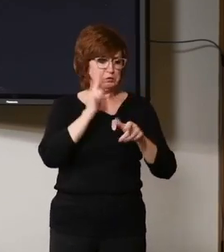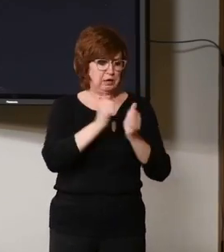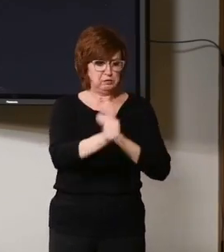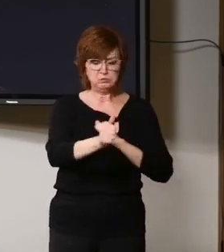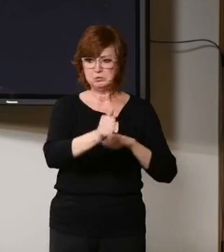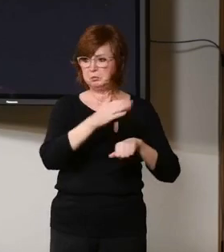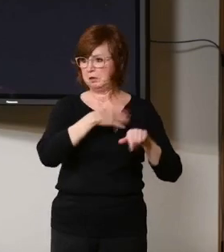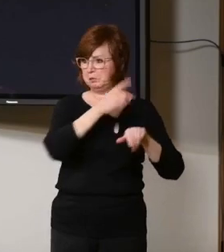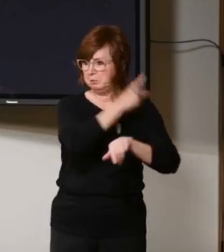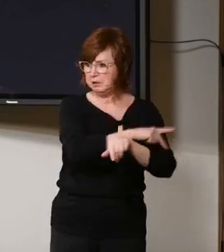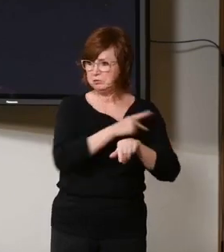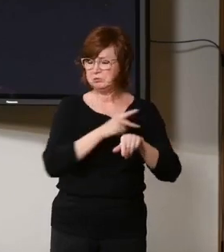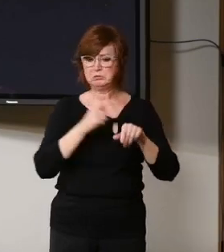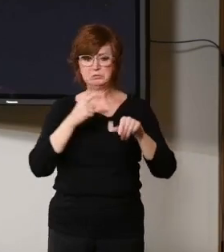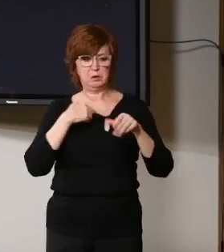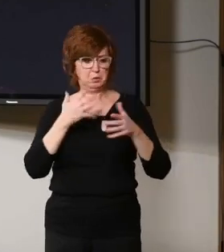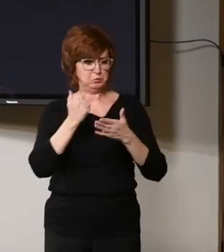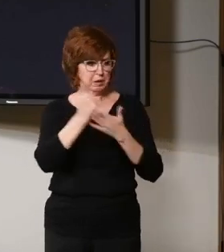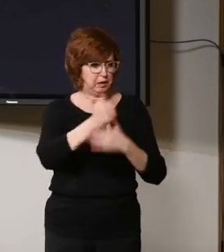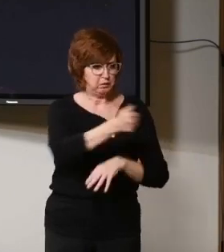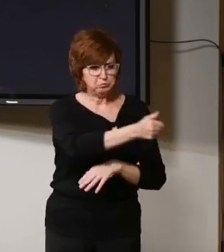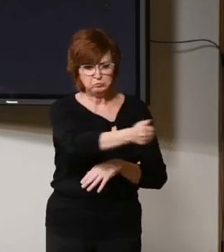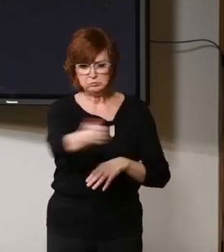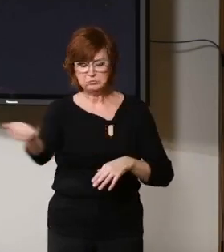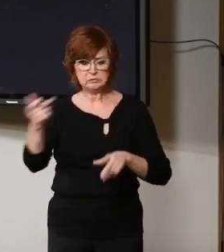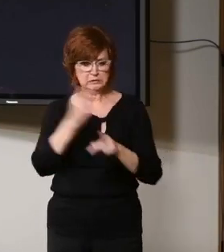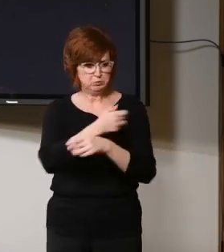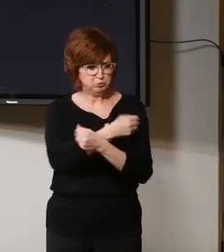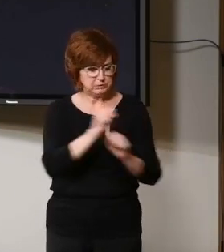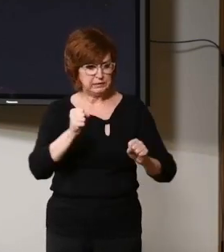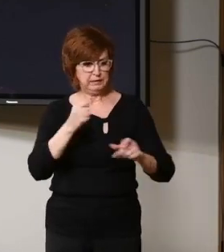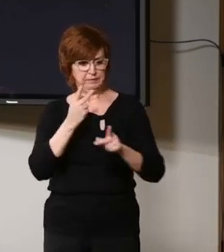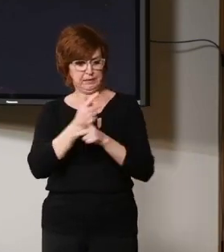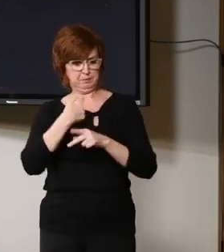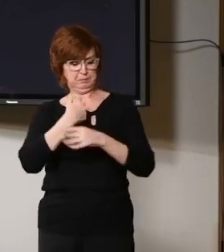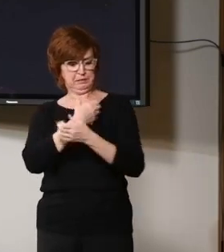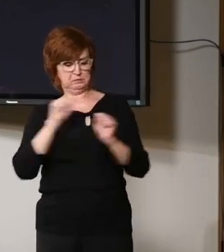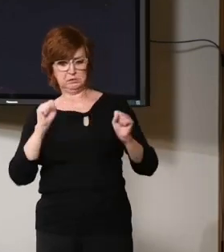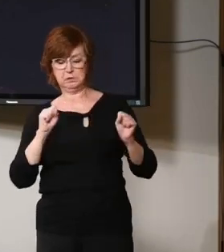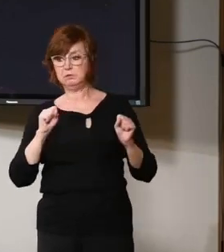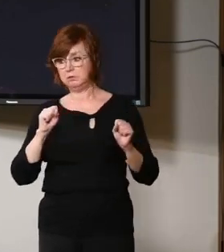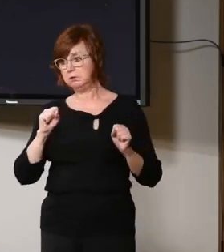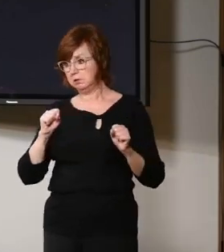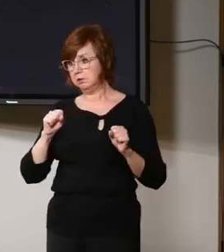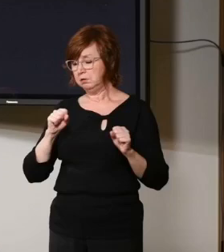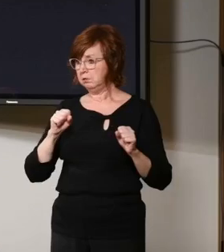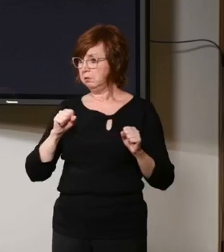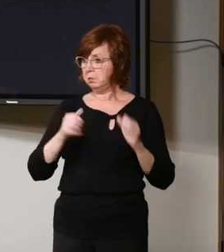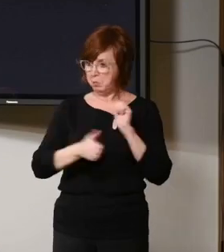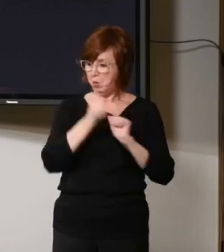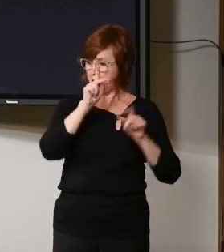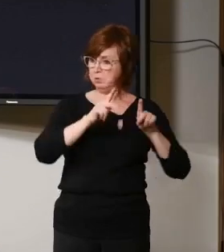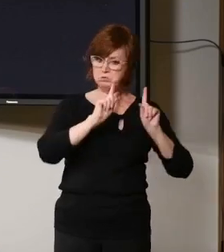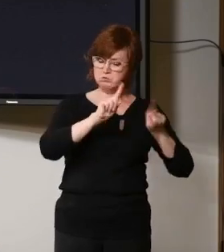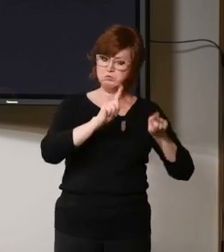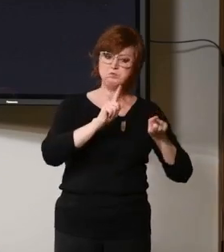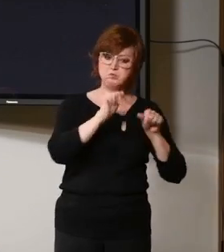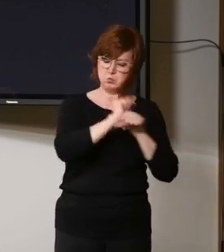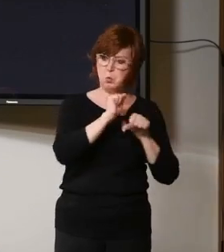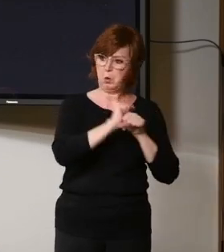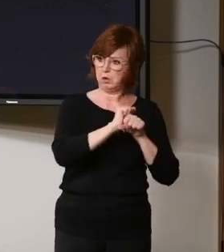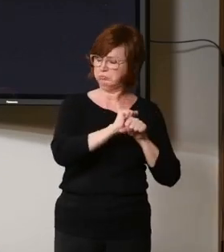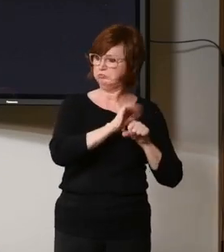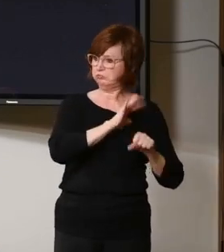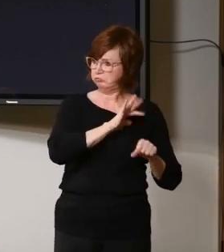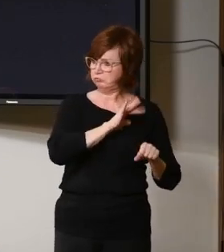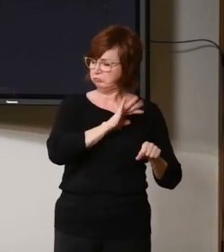and themselves. We do know that PPE has disappeared from the SHA through our employees and other people